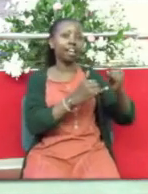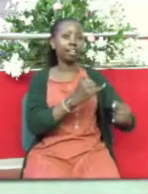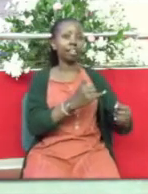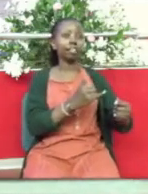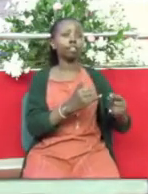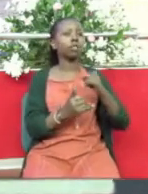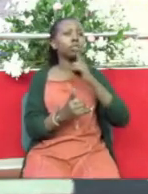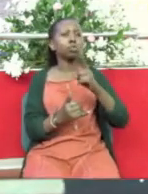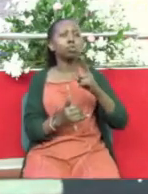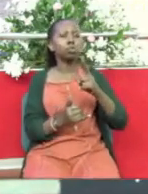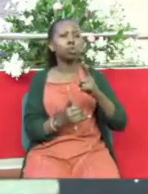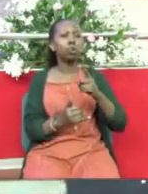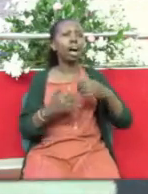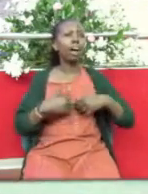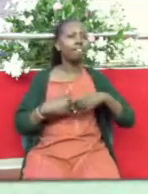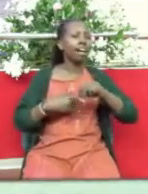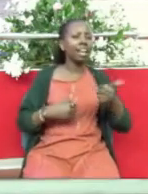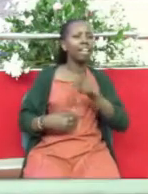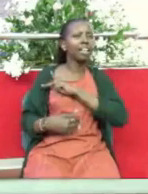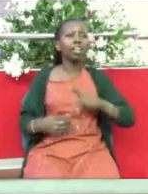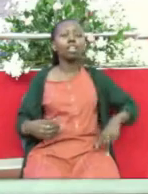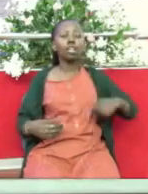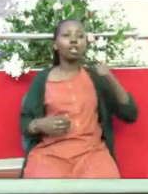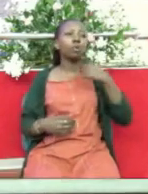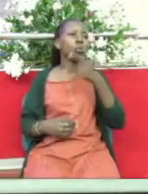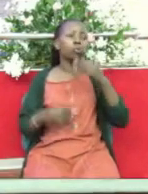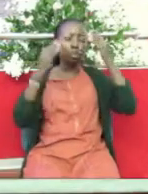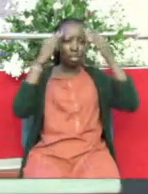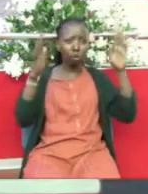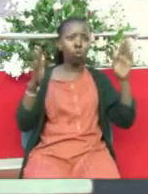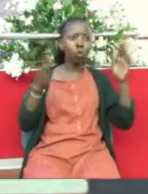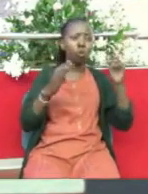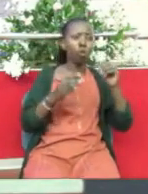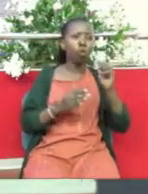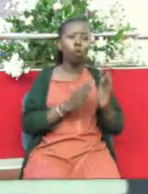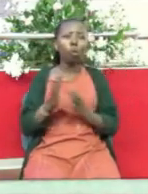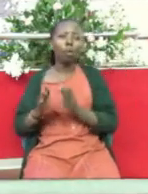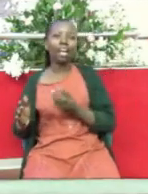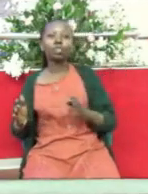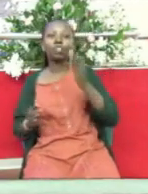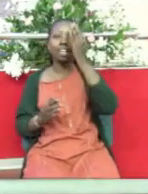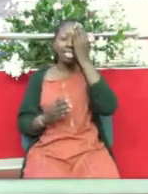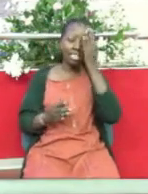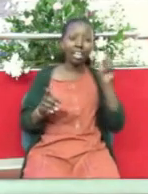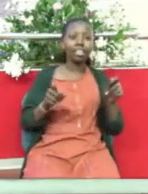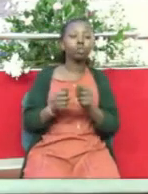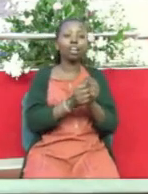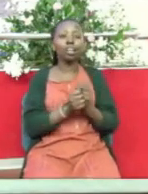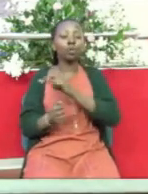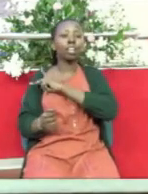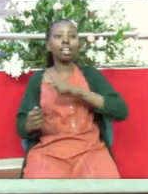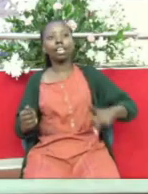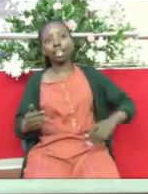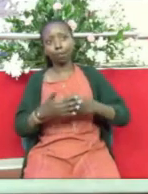there arose another king who did not know the agreement that the Israelites had entered into with the king. Na hivyo basi pakainuka mfalme